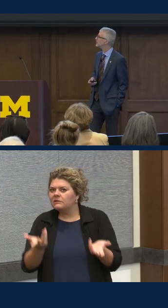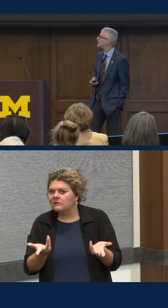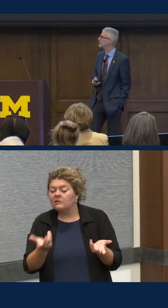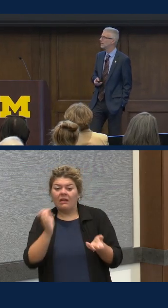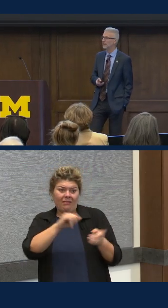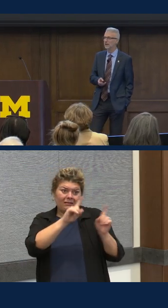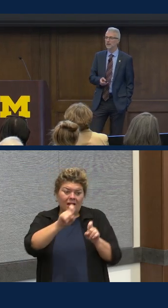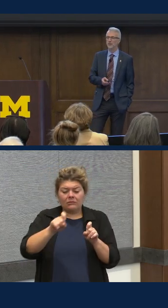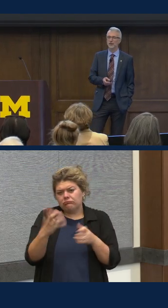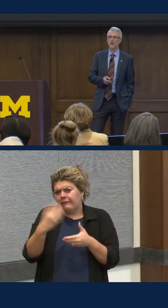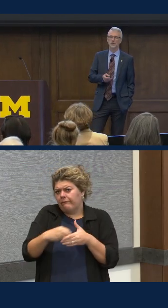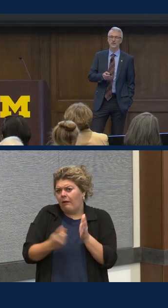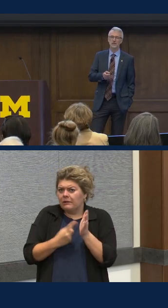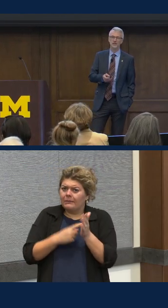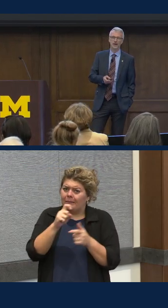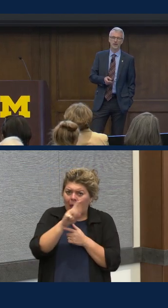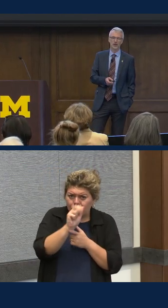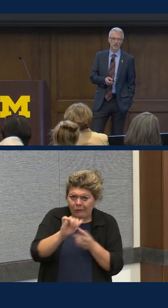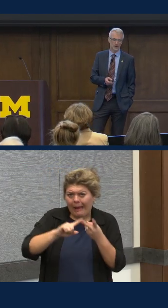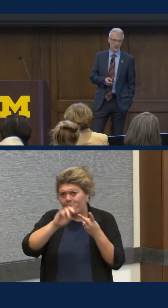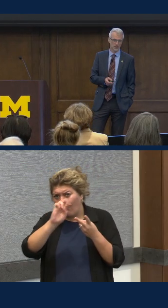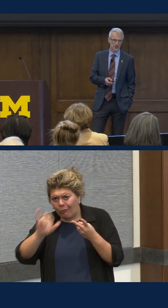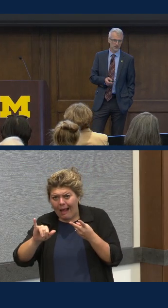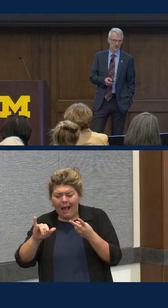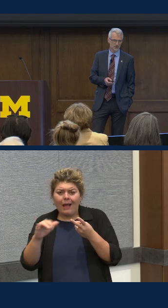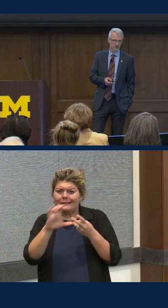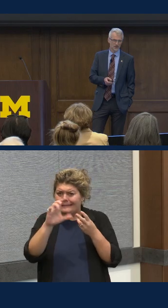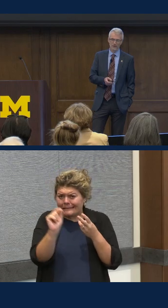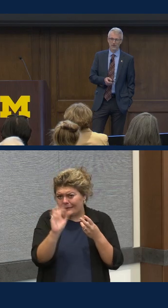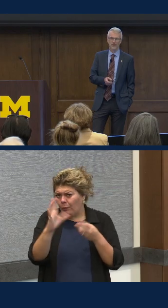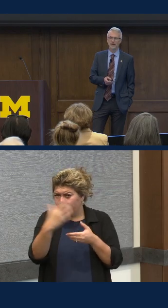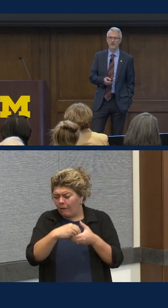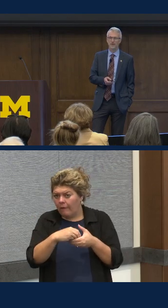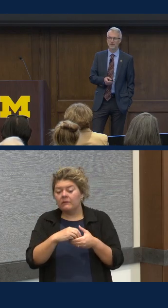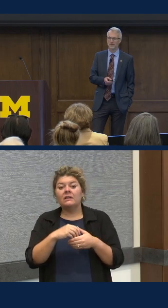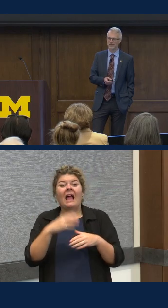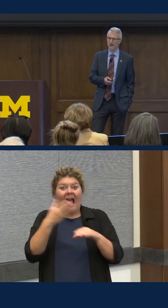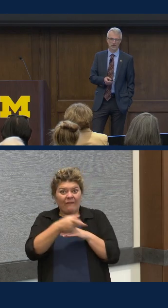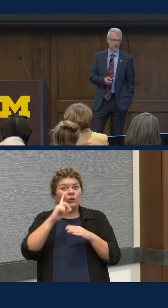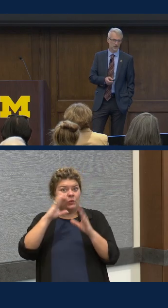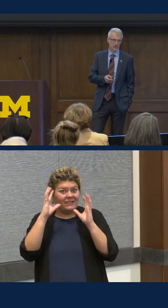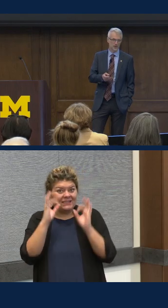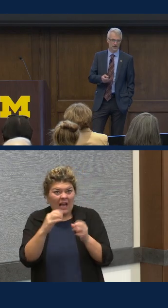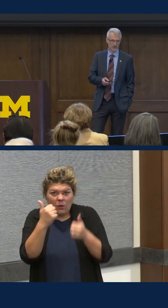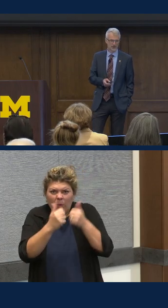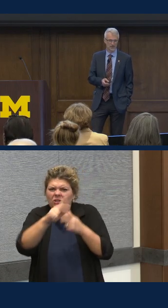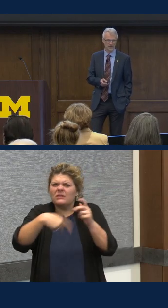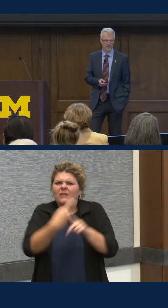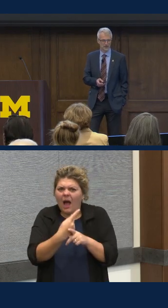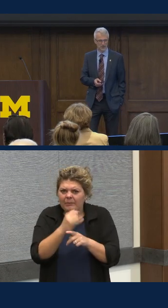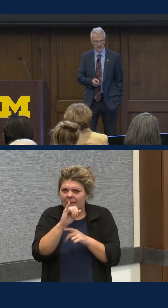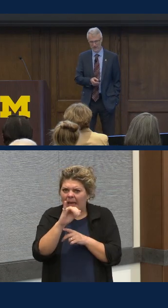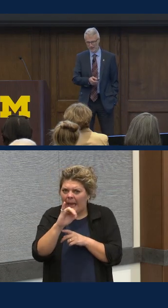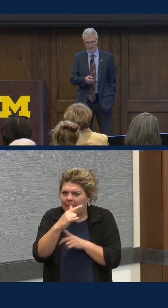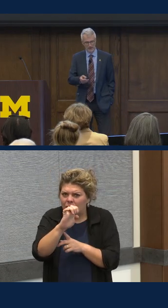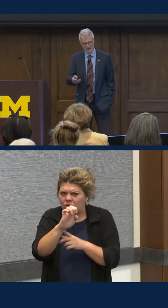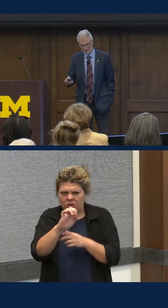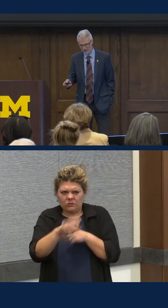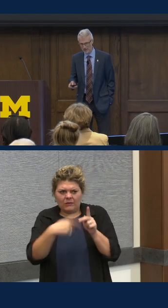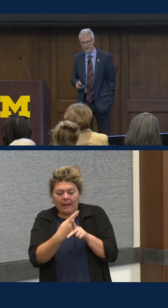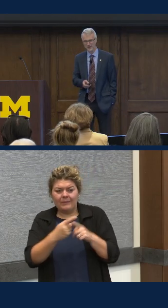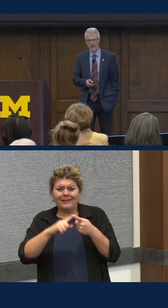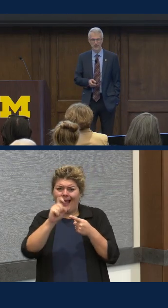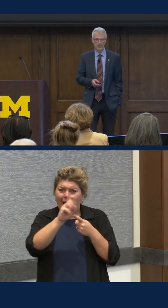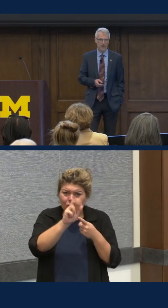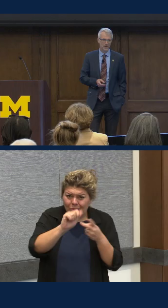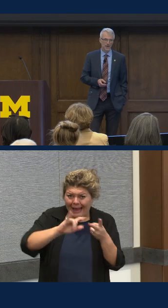involve imaging. But even once you decide you want to make images, there's lots of choices there. There's so many different kinds of imaging methods, X-ray, CT,